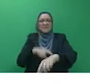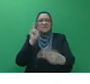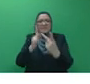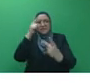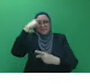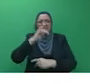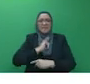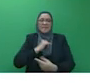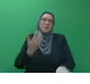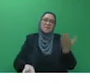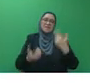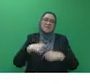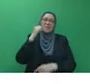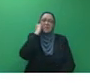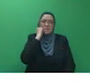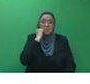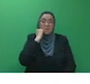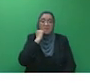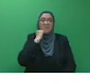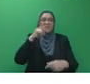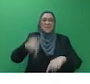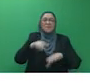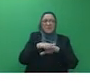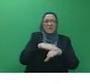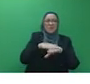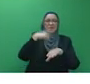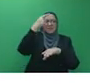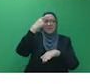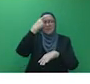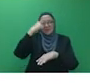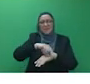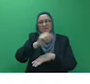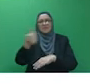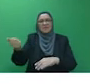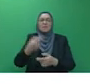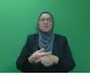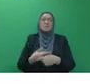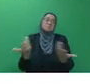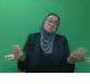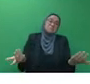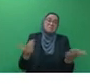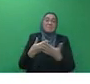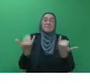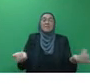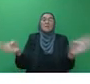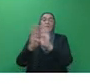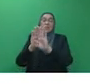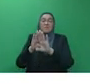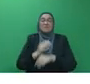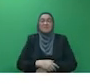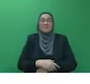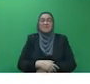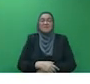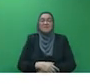be slowing down on you know all these things and by the way they're closed so uh yeah just um take up a new challenge